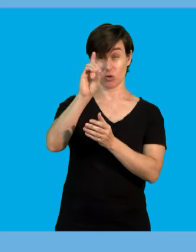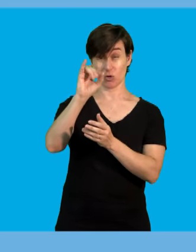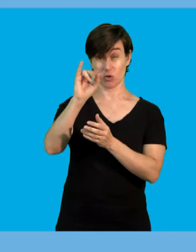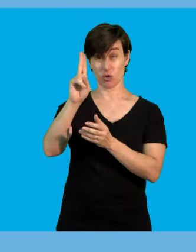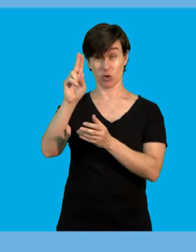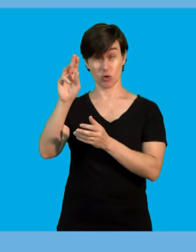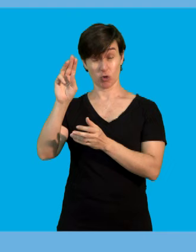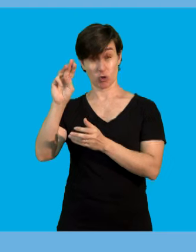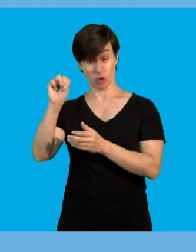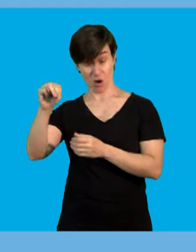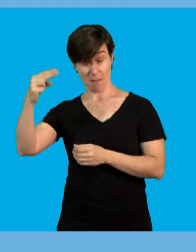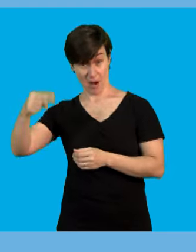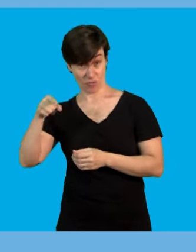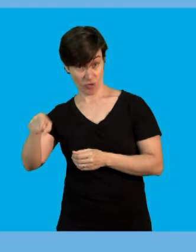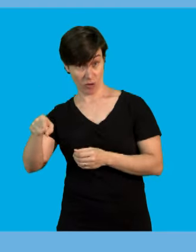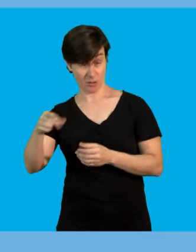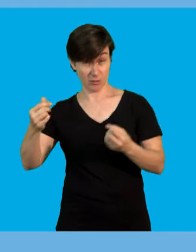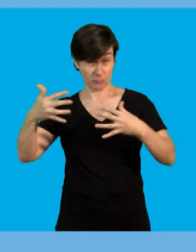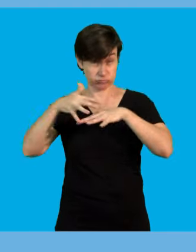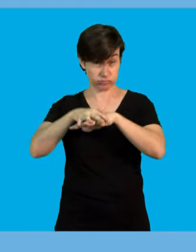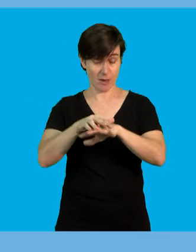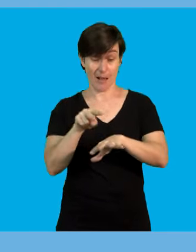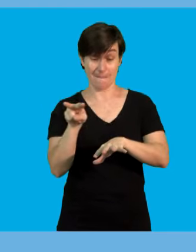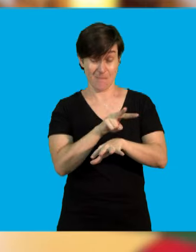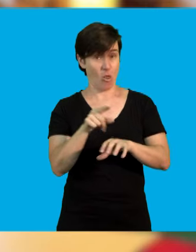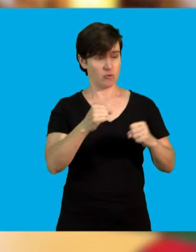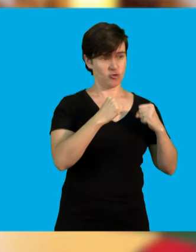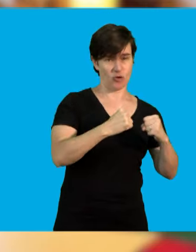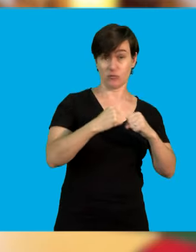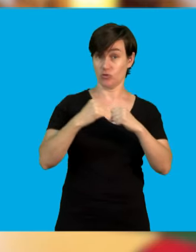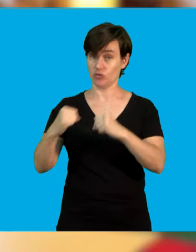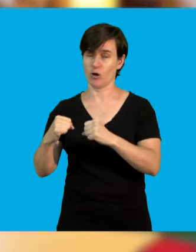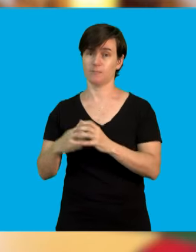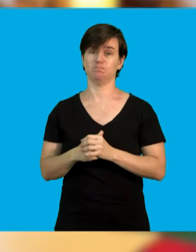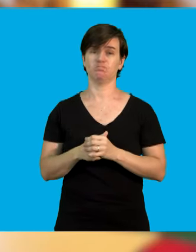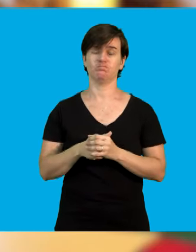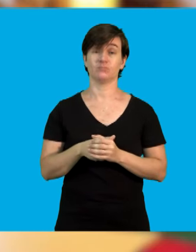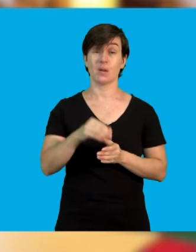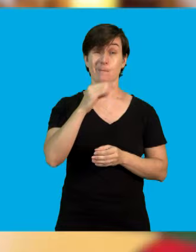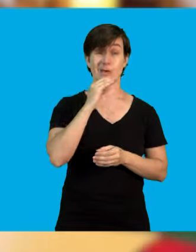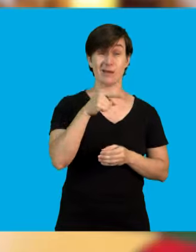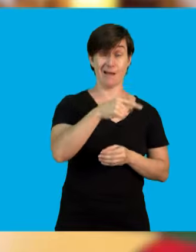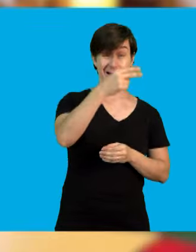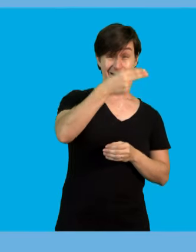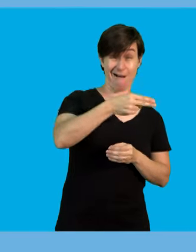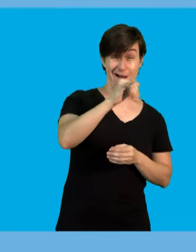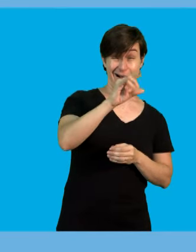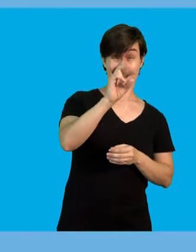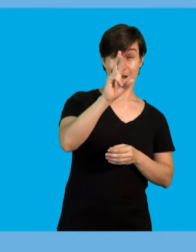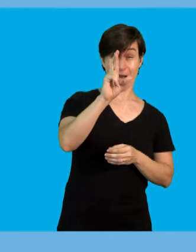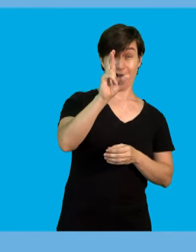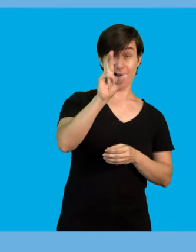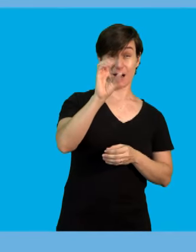sodium hydroxide, the hydrochloric acid and the sodium hydroxide, those are strong substances. So the hydrochloric acid is an